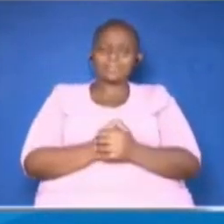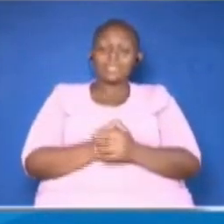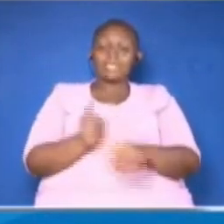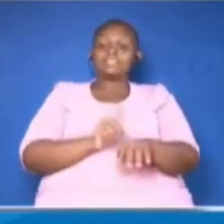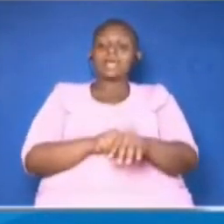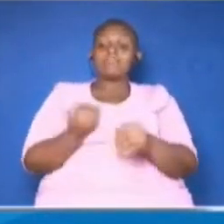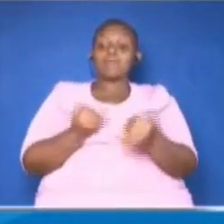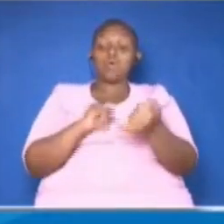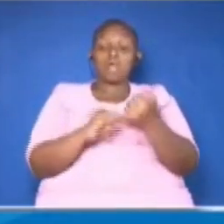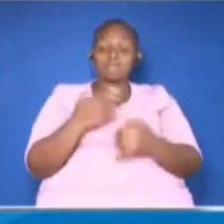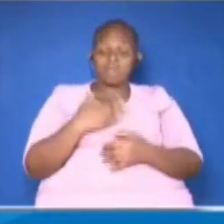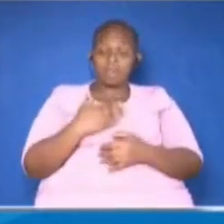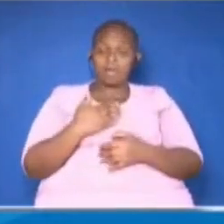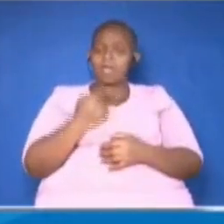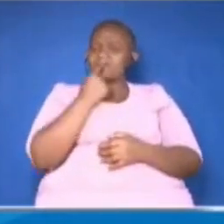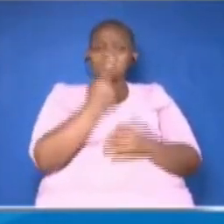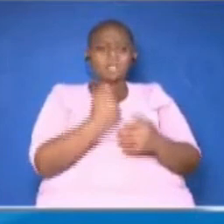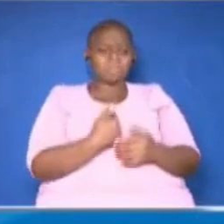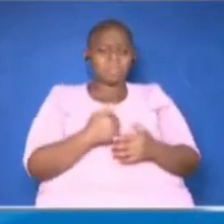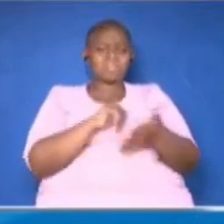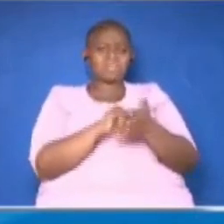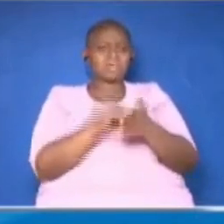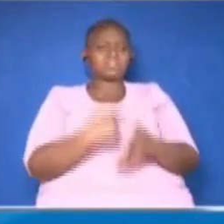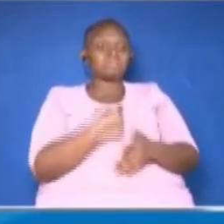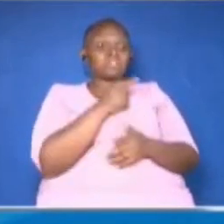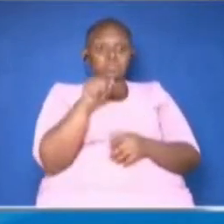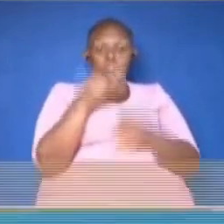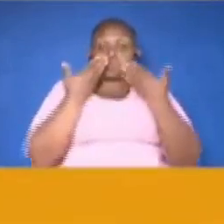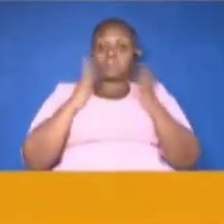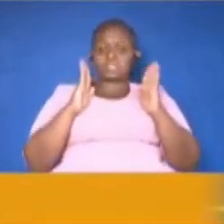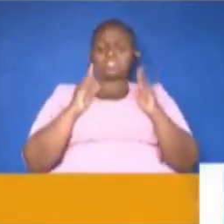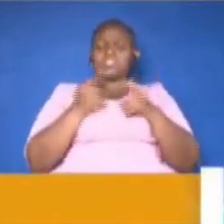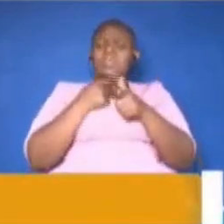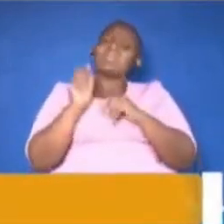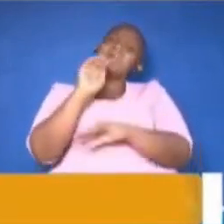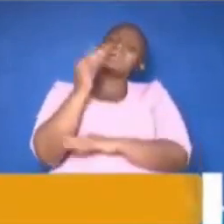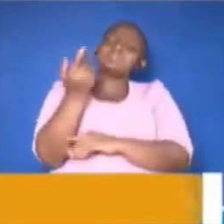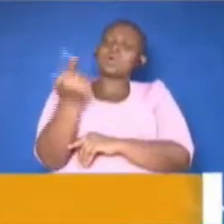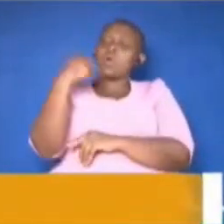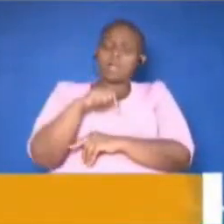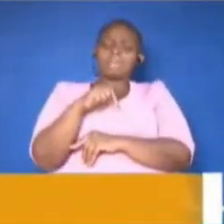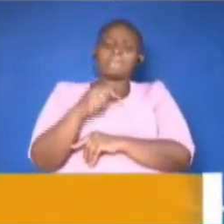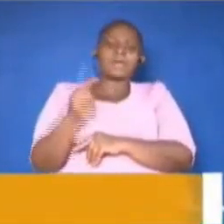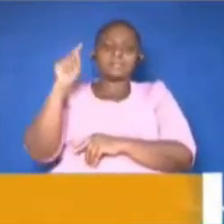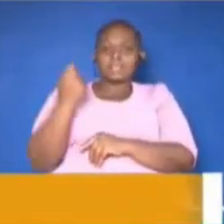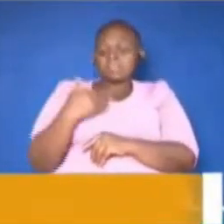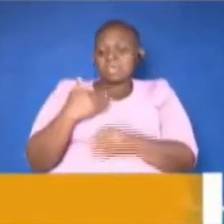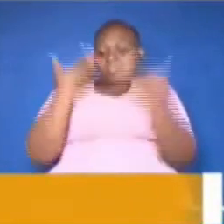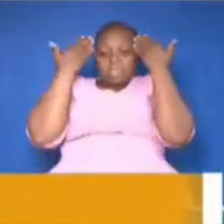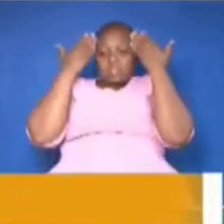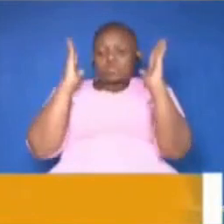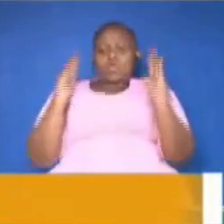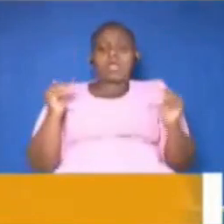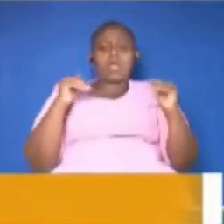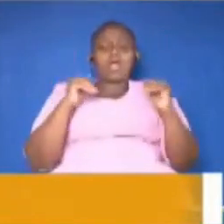When my wife told me that he had visited you and requested you to come to Kenya, I didn't know it was going to